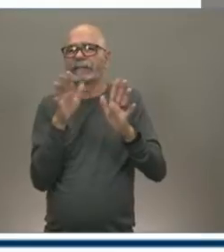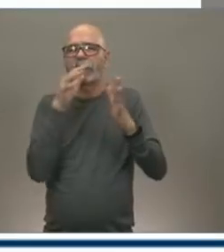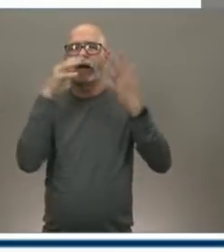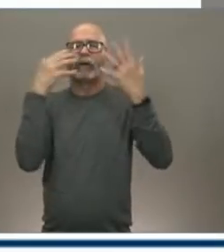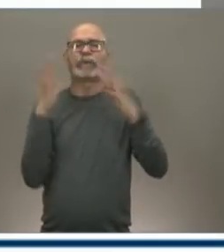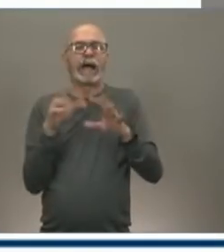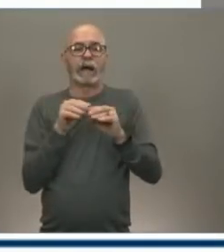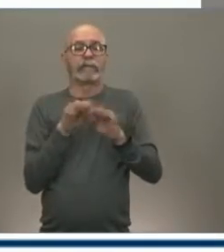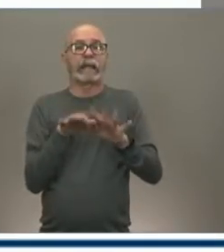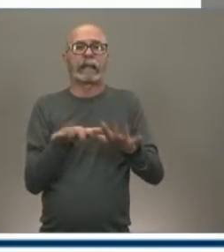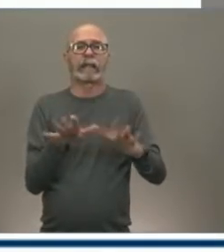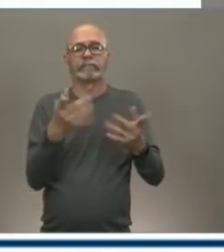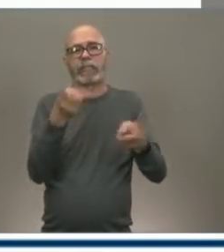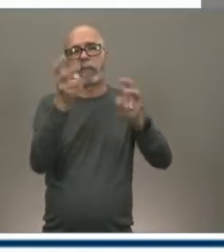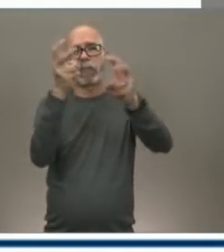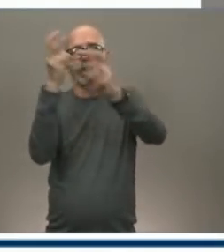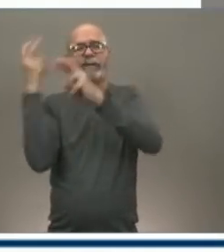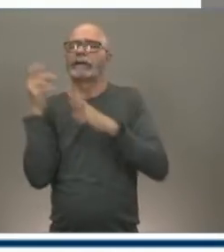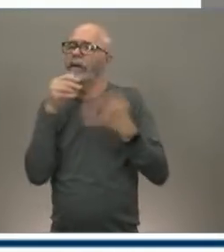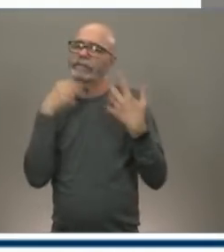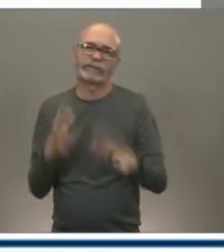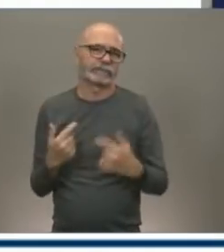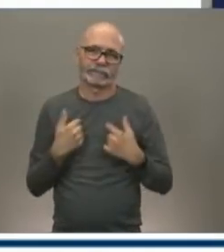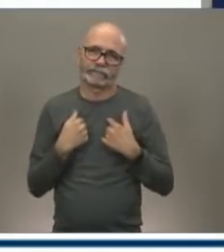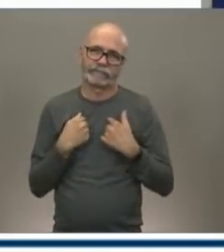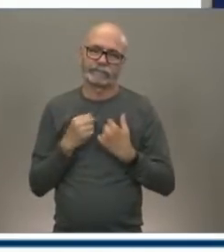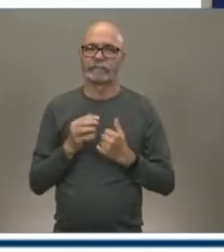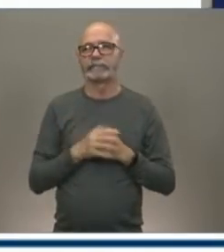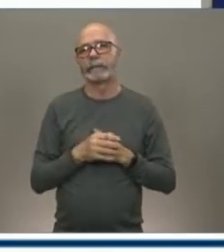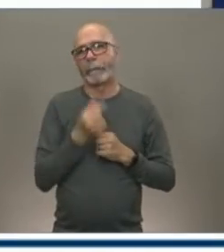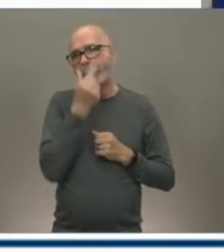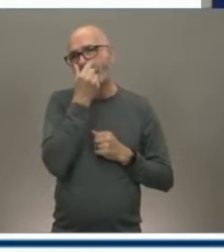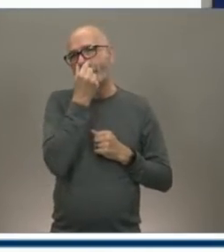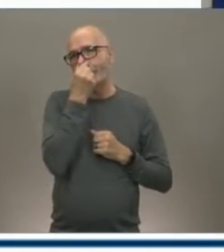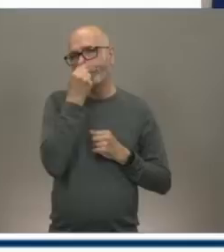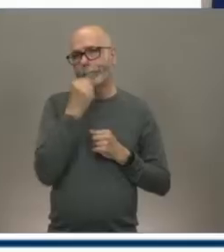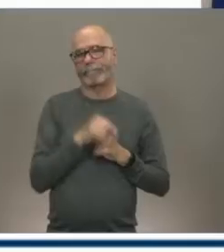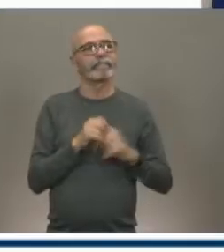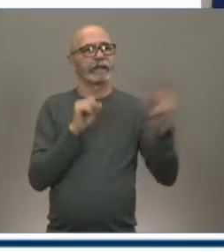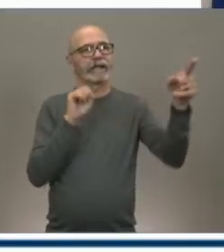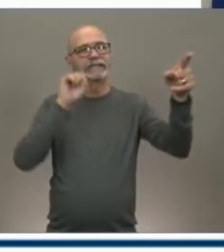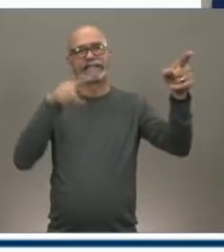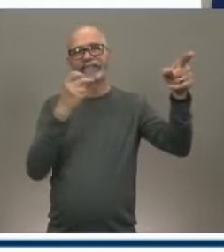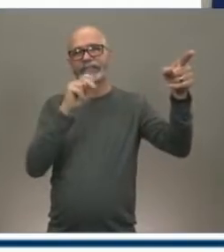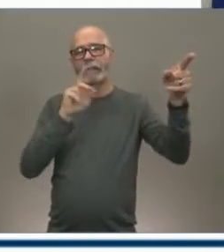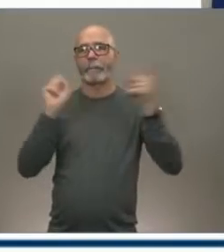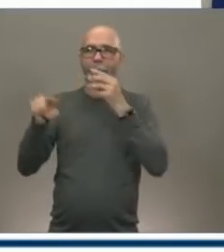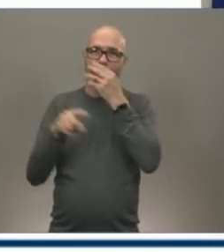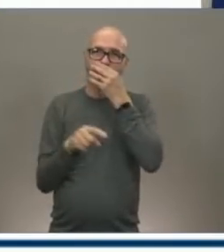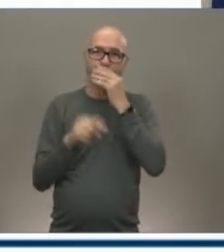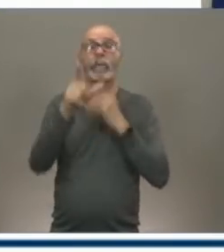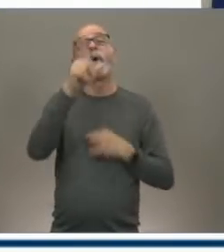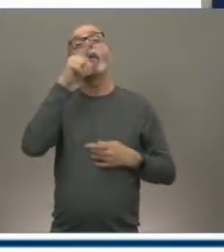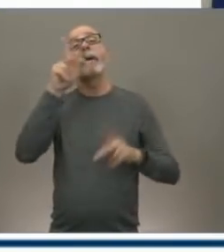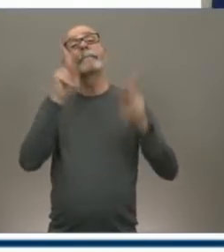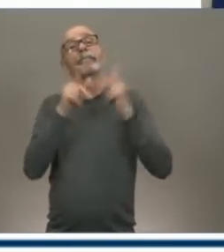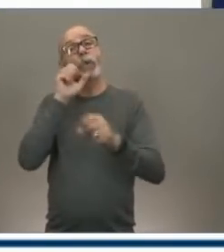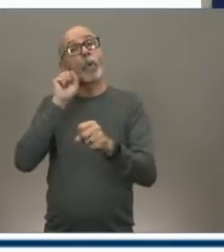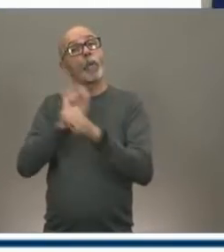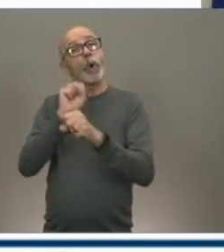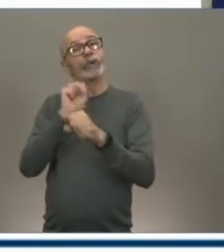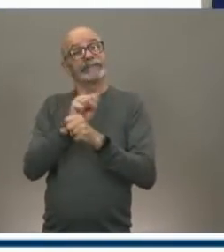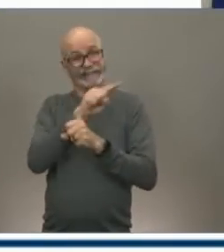cases within that facility. I think it's important to give a shout out to those that are doing our testing. This is, even though we were